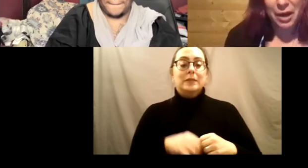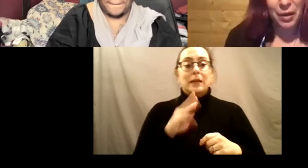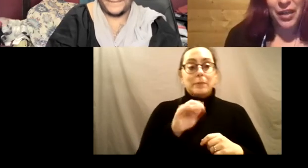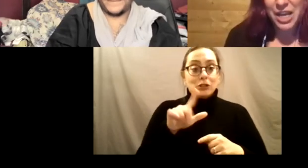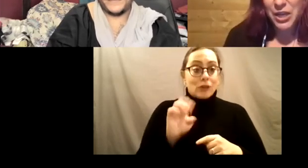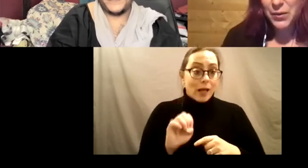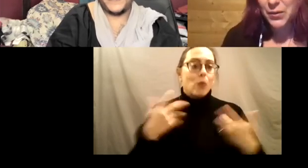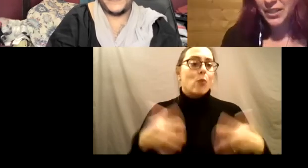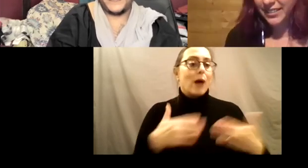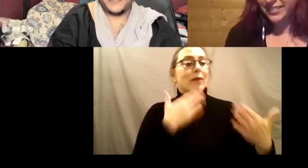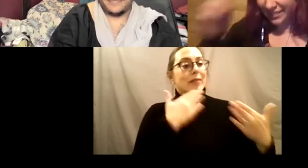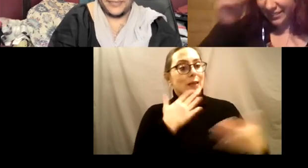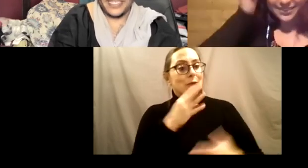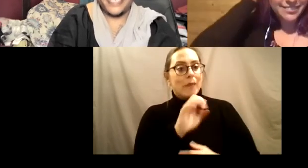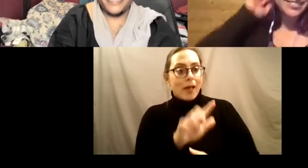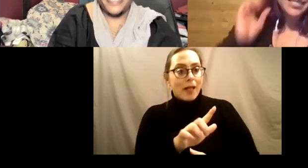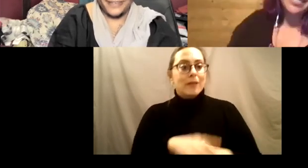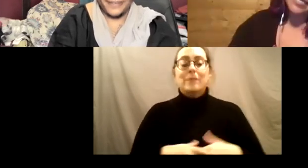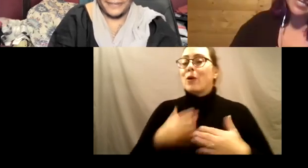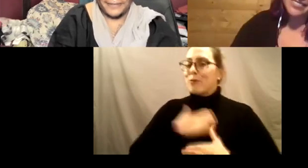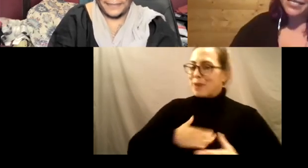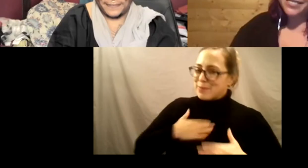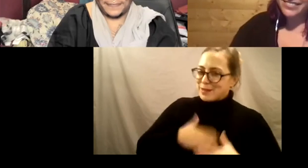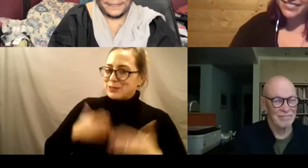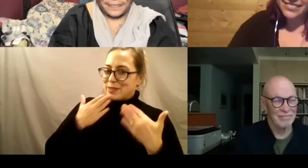wonderful, Mel. Thank you. My pleasure. Thank you.